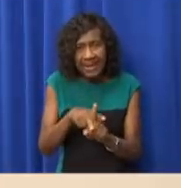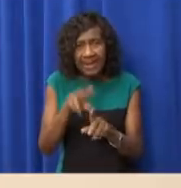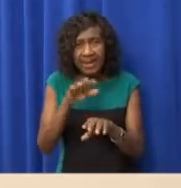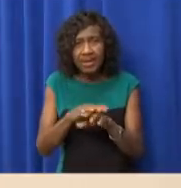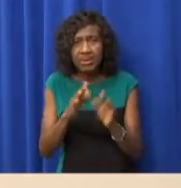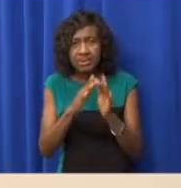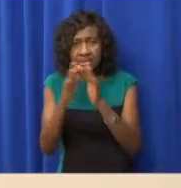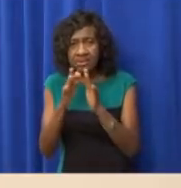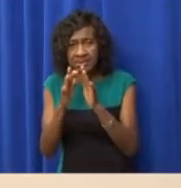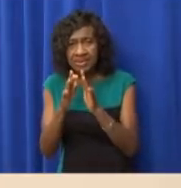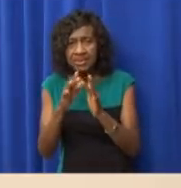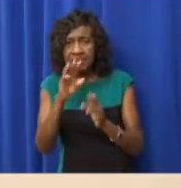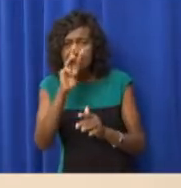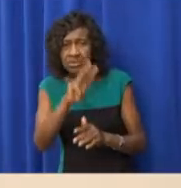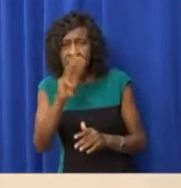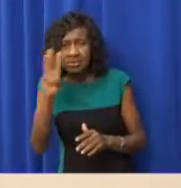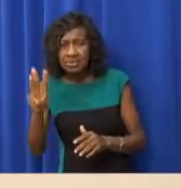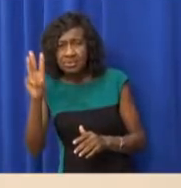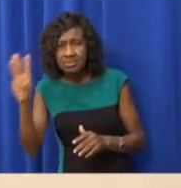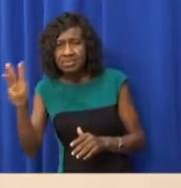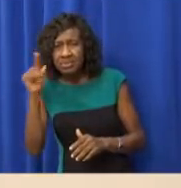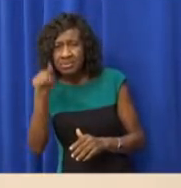at